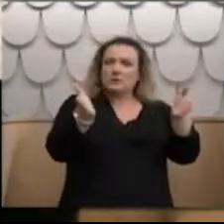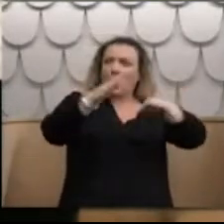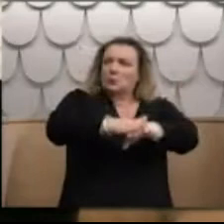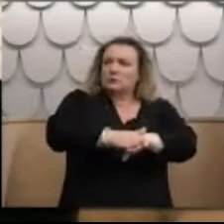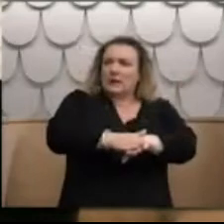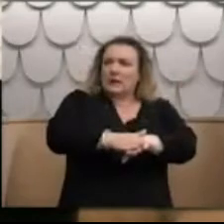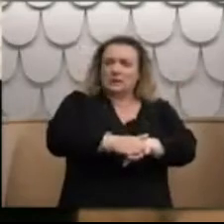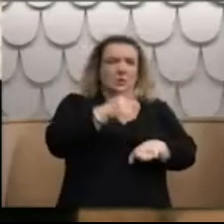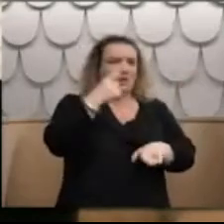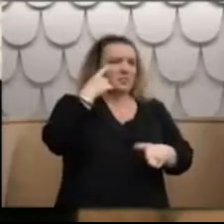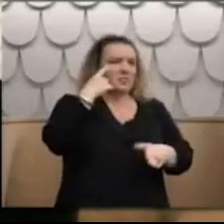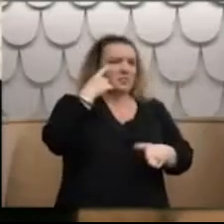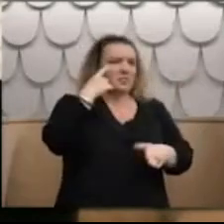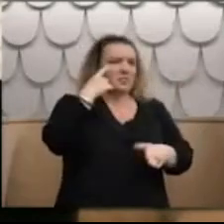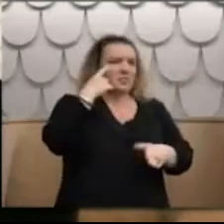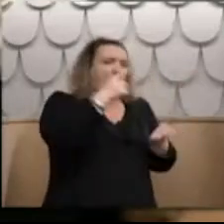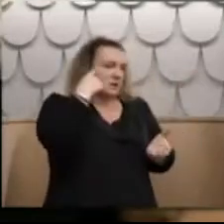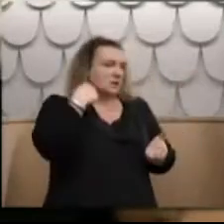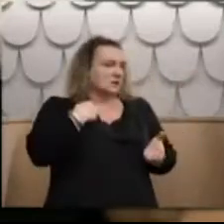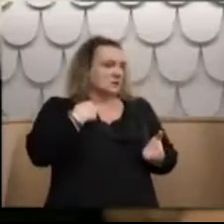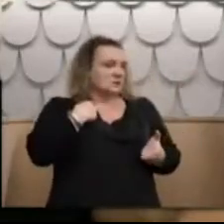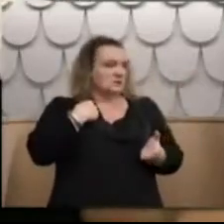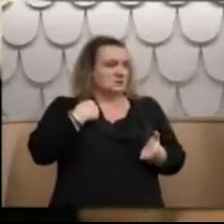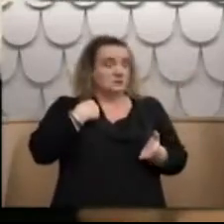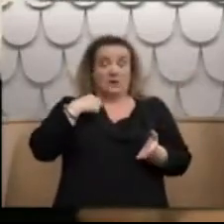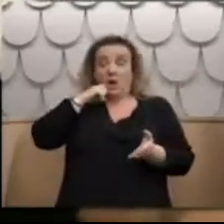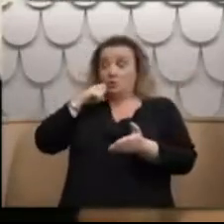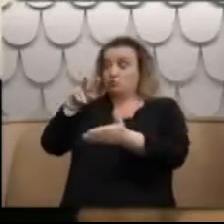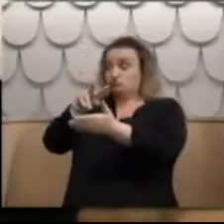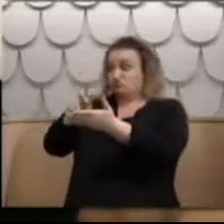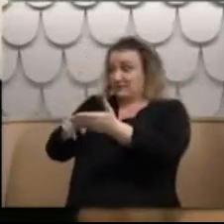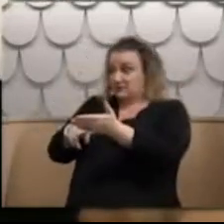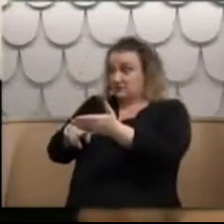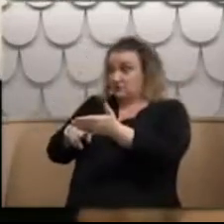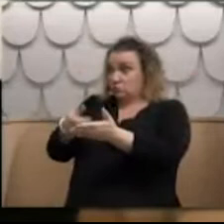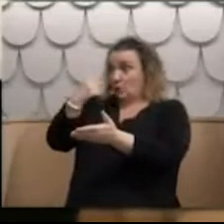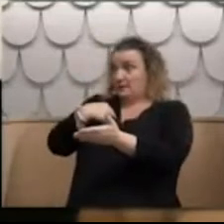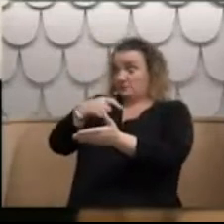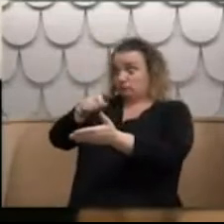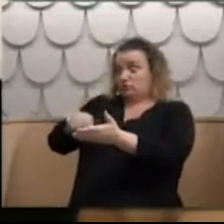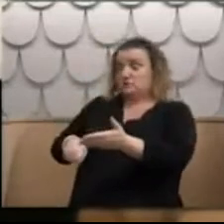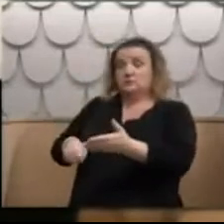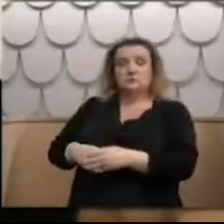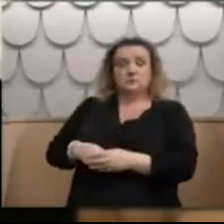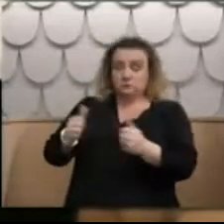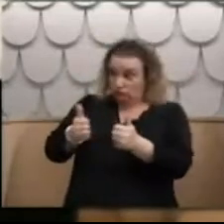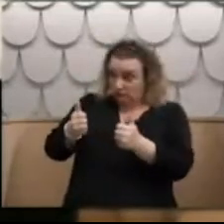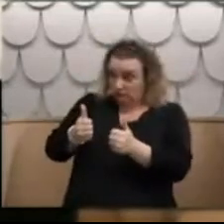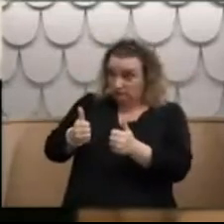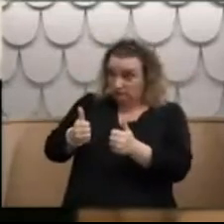Yeah. If you don't mind, I'm just going to read something that you told me and I wrote down in your statement. Is that